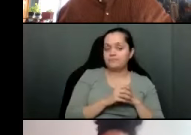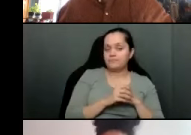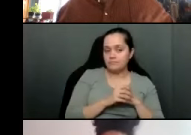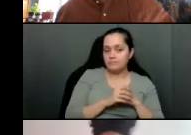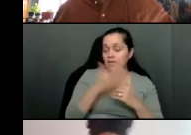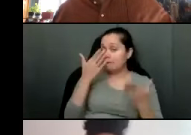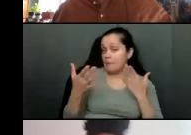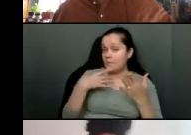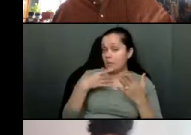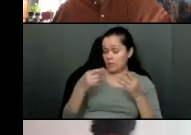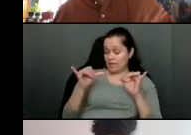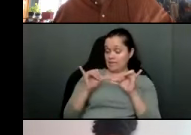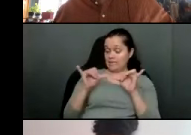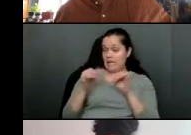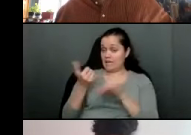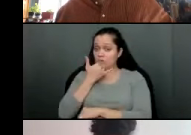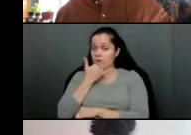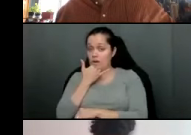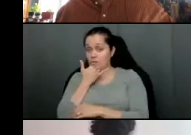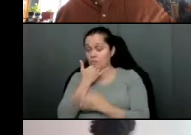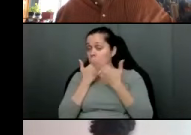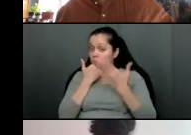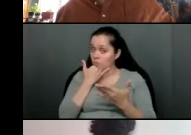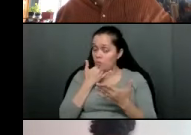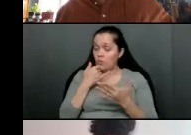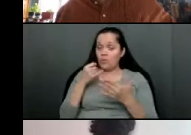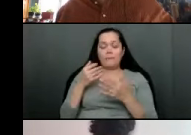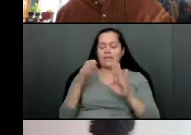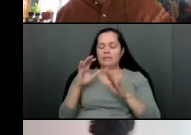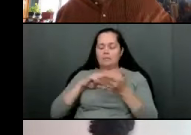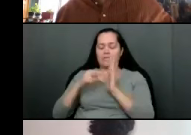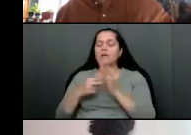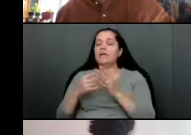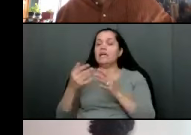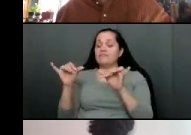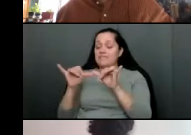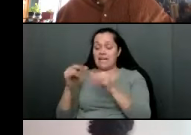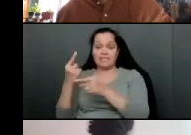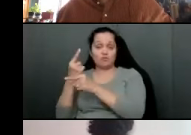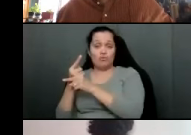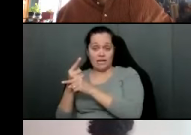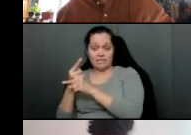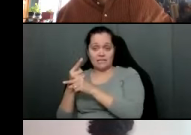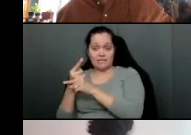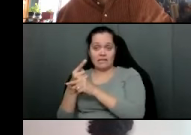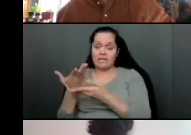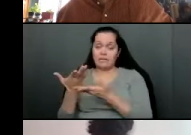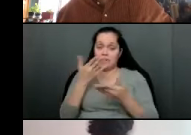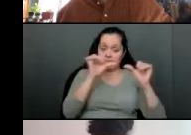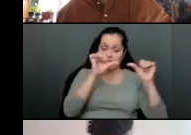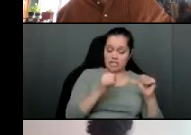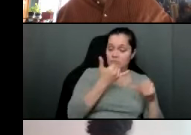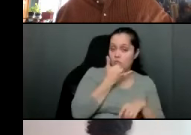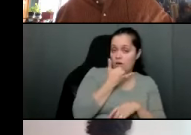Maybe we'd like the size to be wrong. Well, the size to be right. If the size is right, then the shapes might be